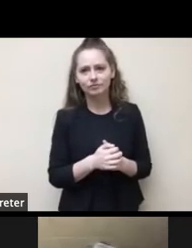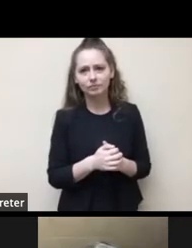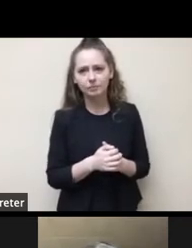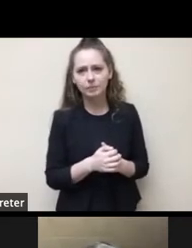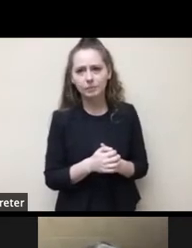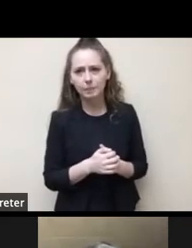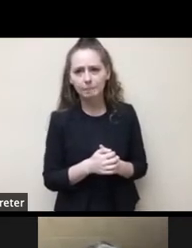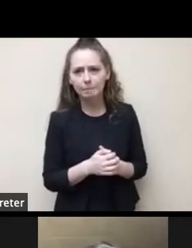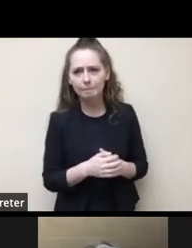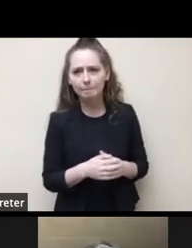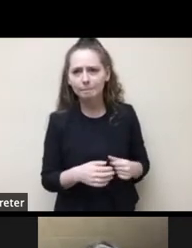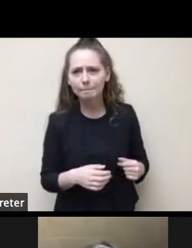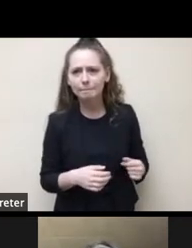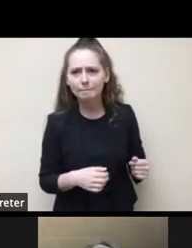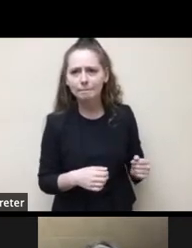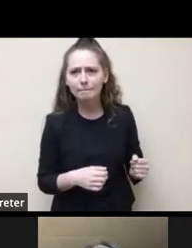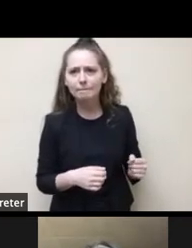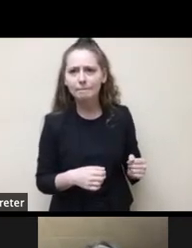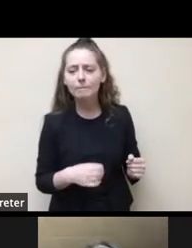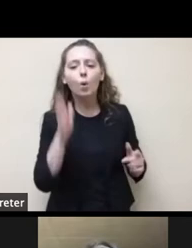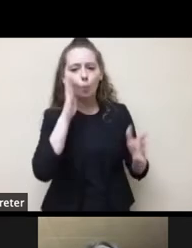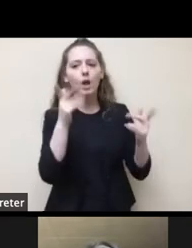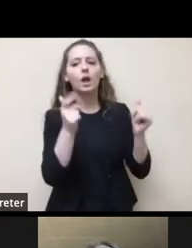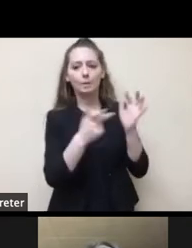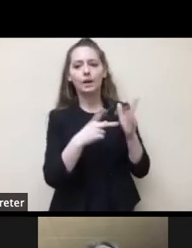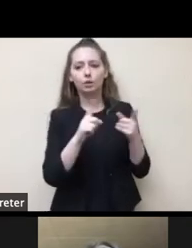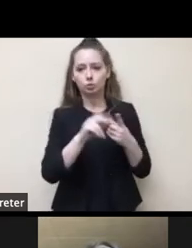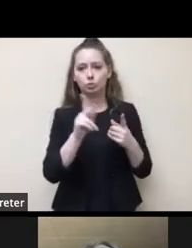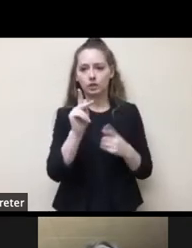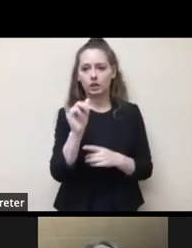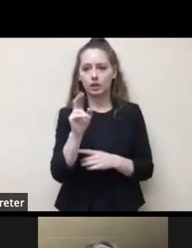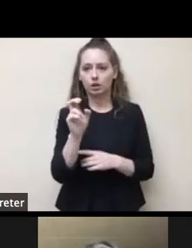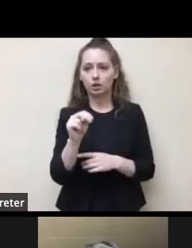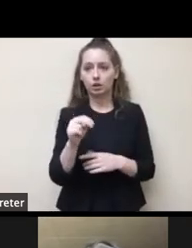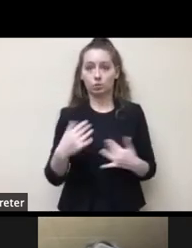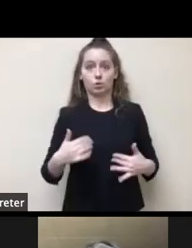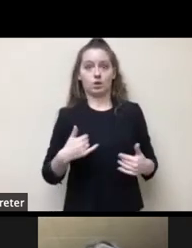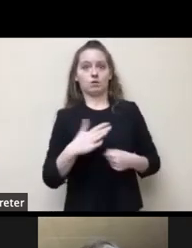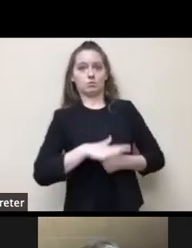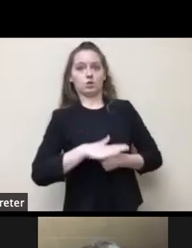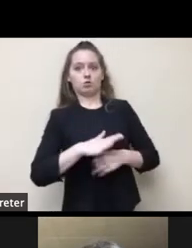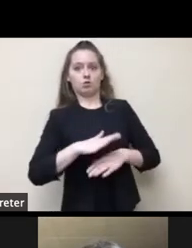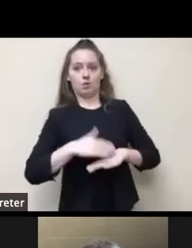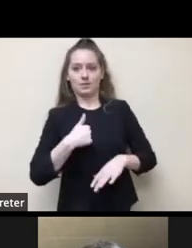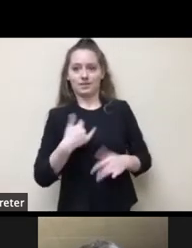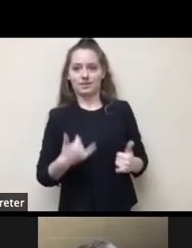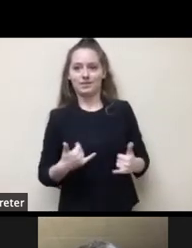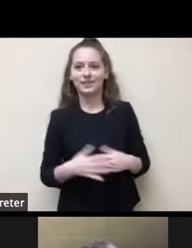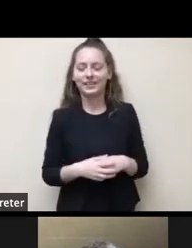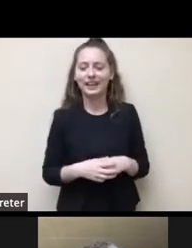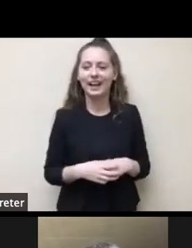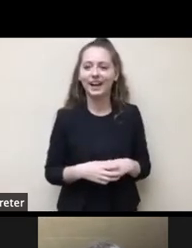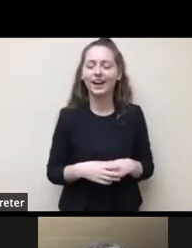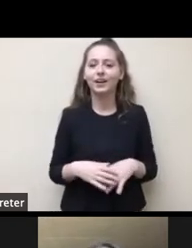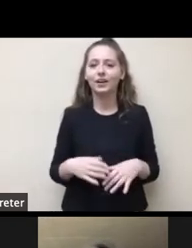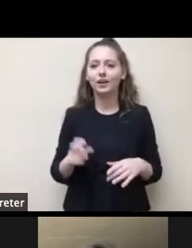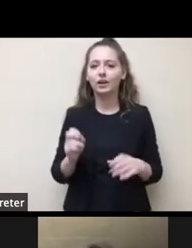she's working on it. Okay, we'll come back to you, Karen. Wow, I got pressure on me now. Okay, we'll go next.